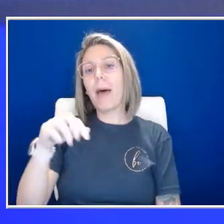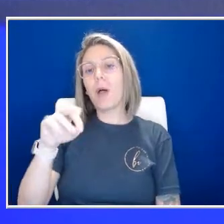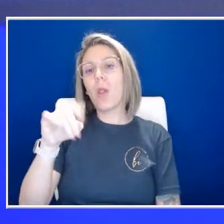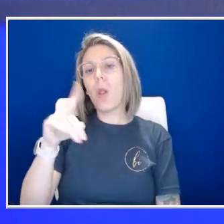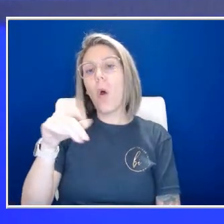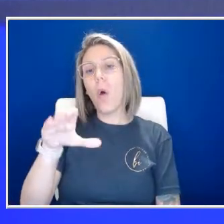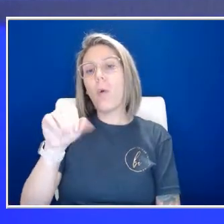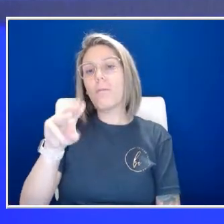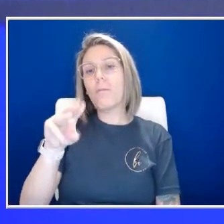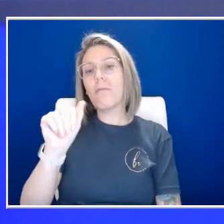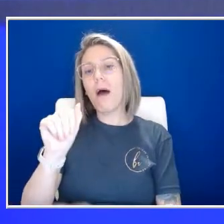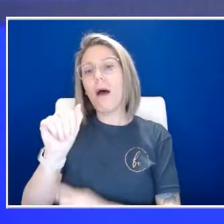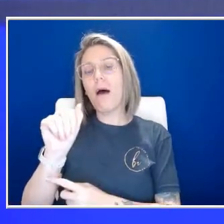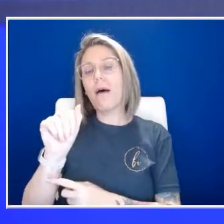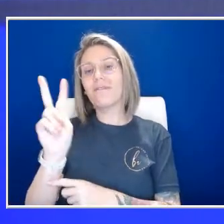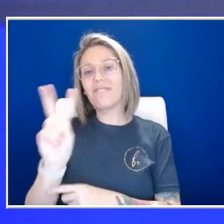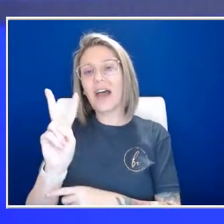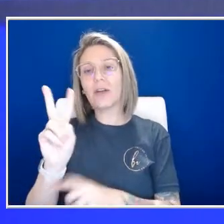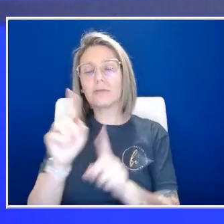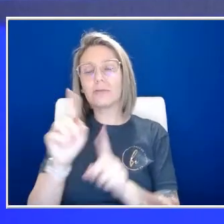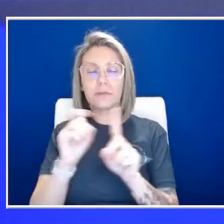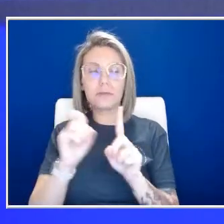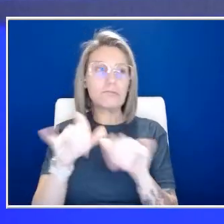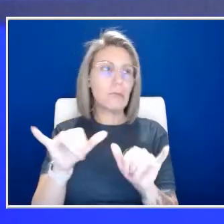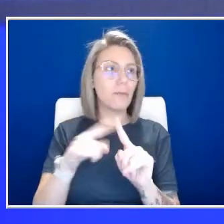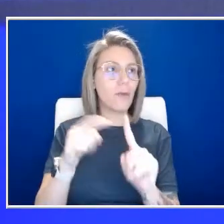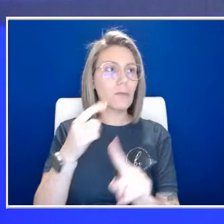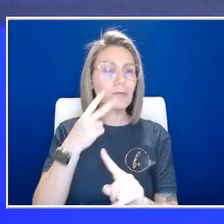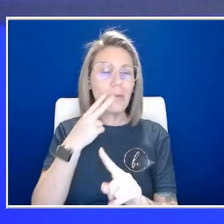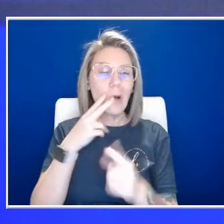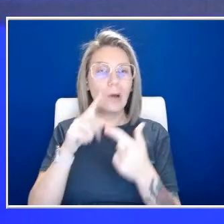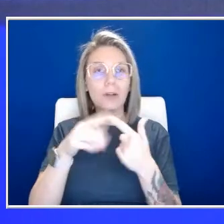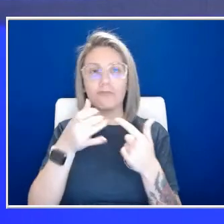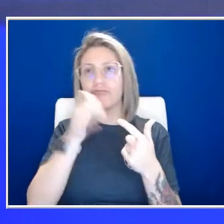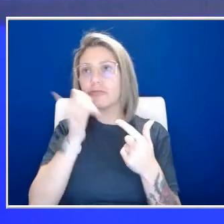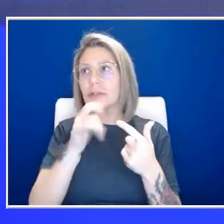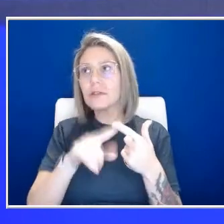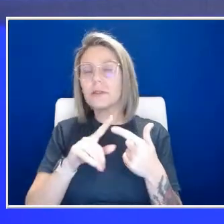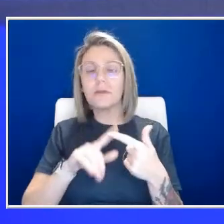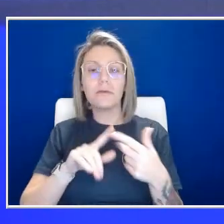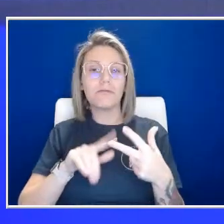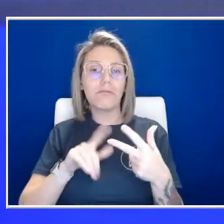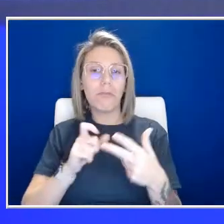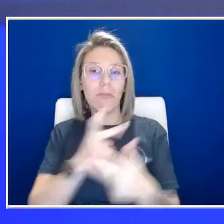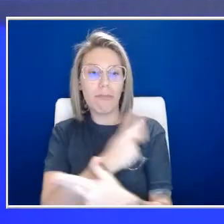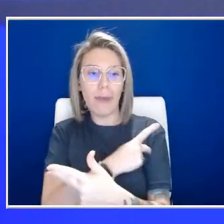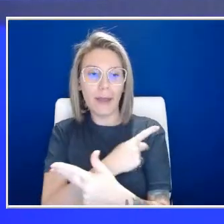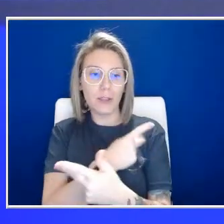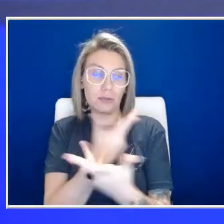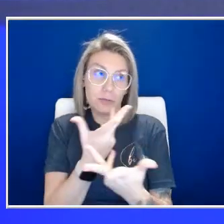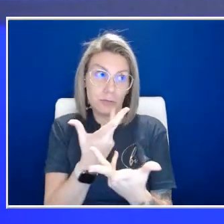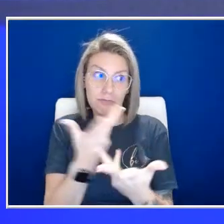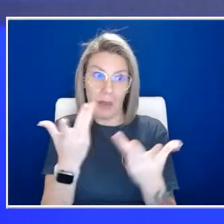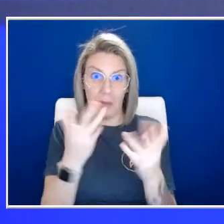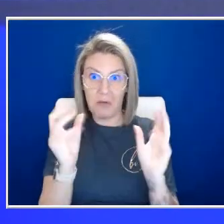commonly linked with smoking, drinking, or sometimes in patients who don't really have any of those risk factors.